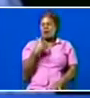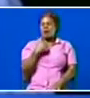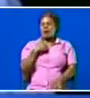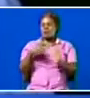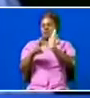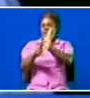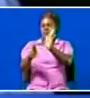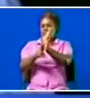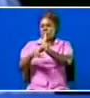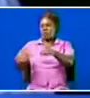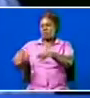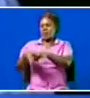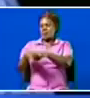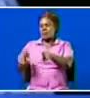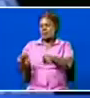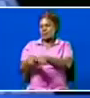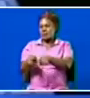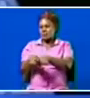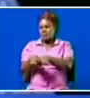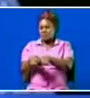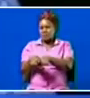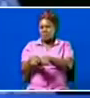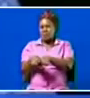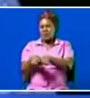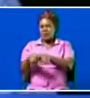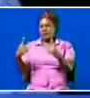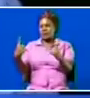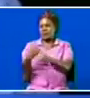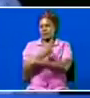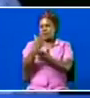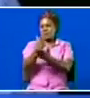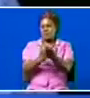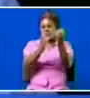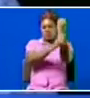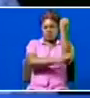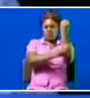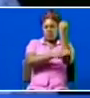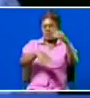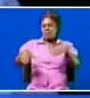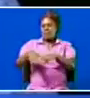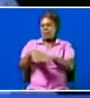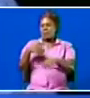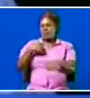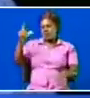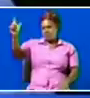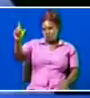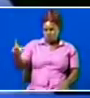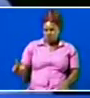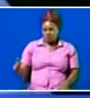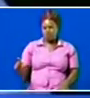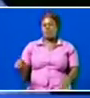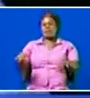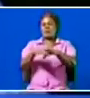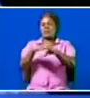representation and members who come from different parts of the country. We have members in the coastal region. We